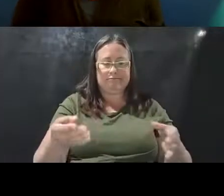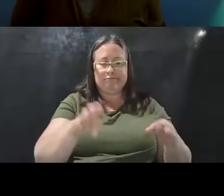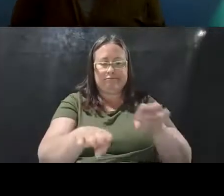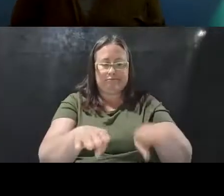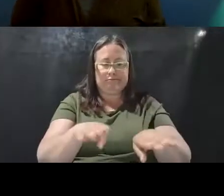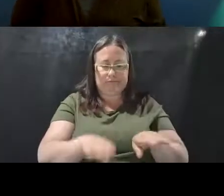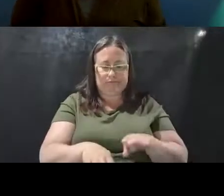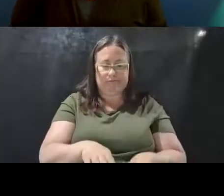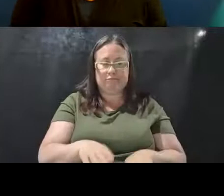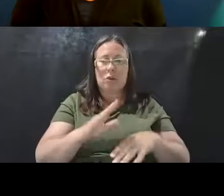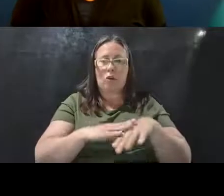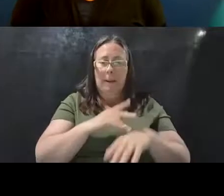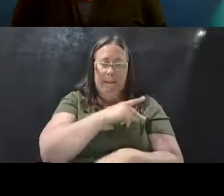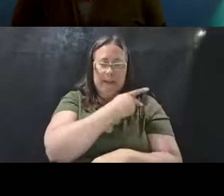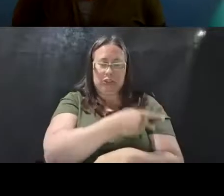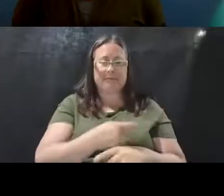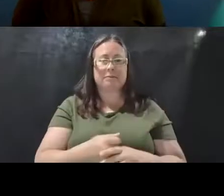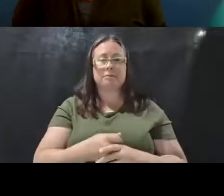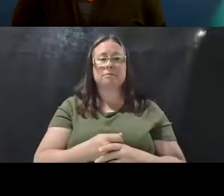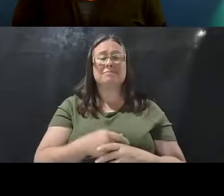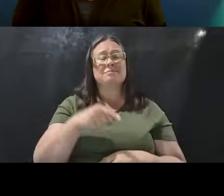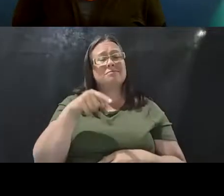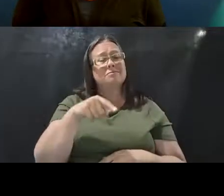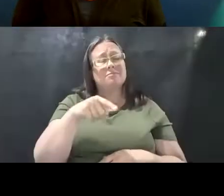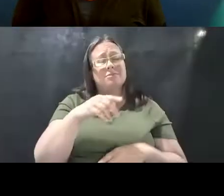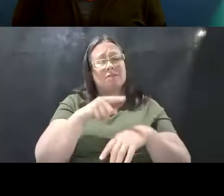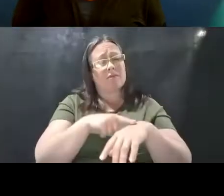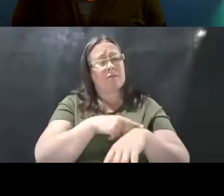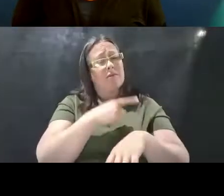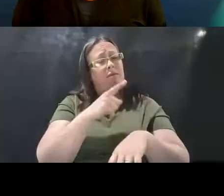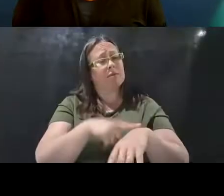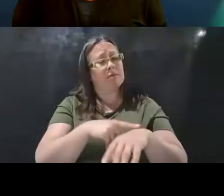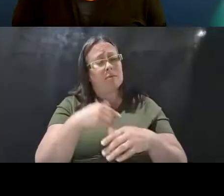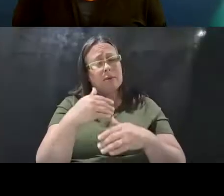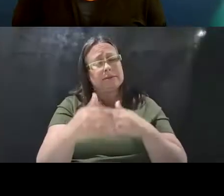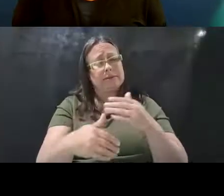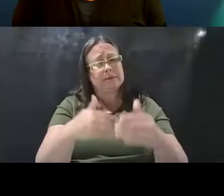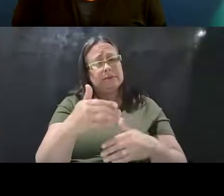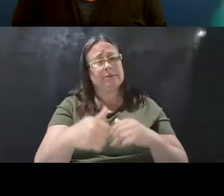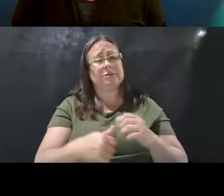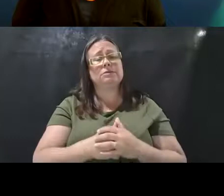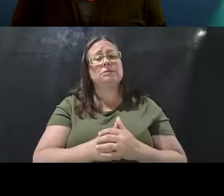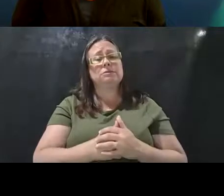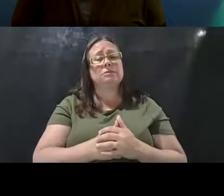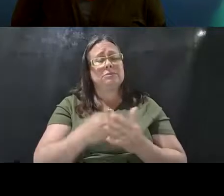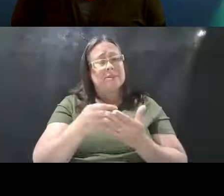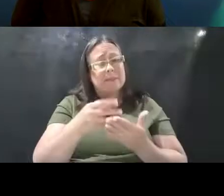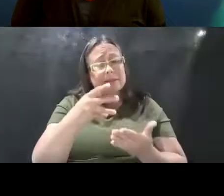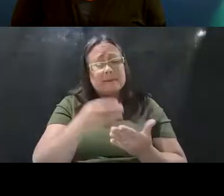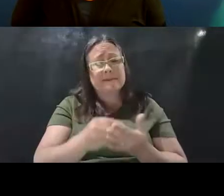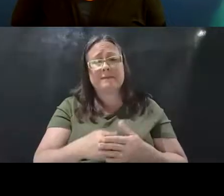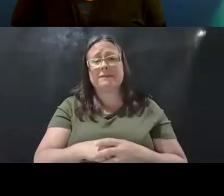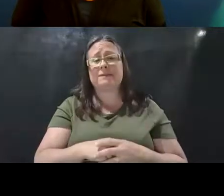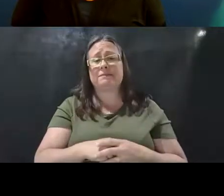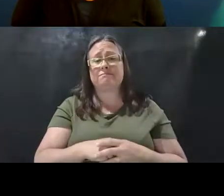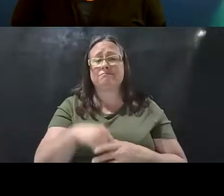patient. This is a long process. It's expensive because